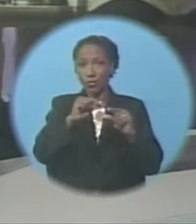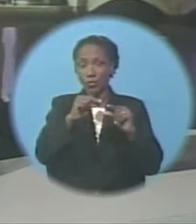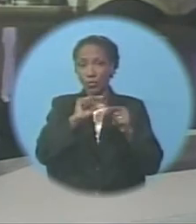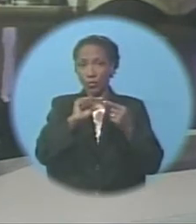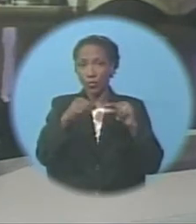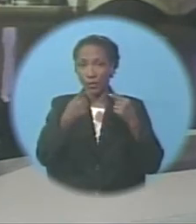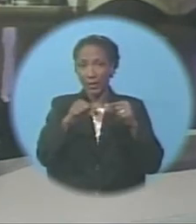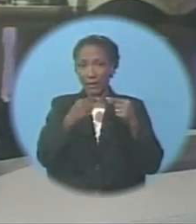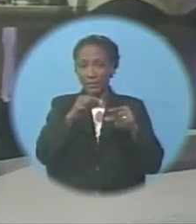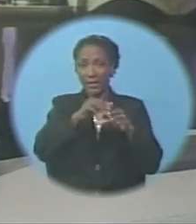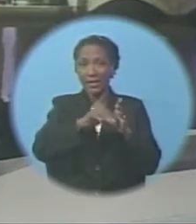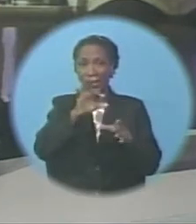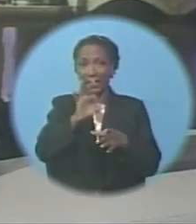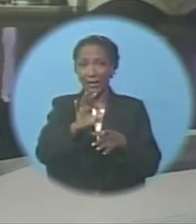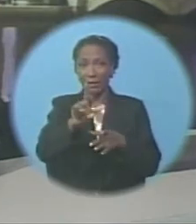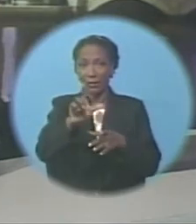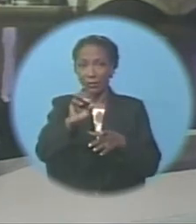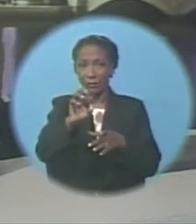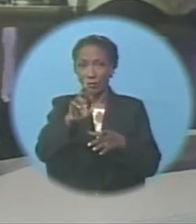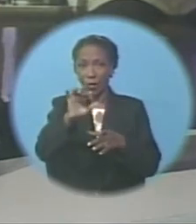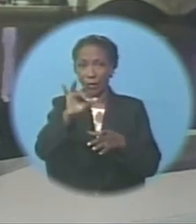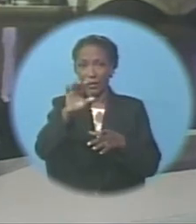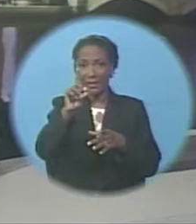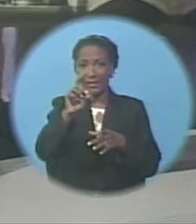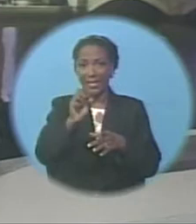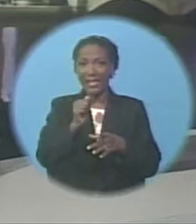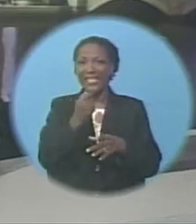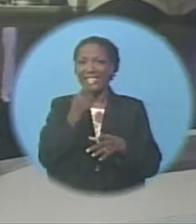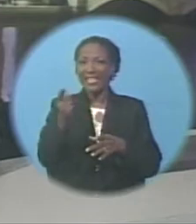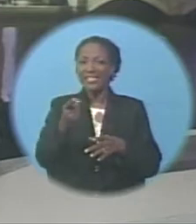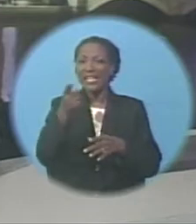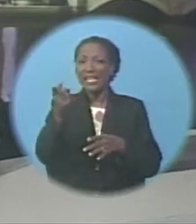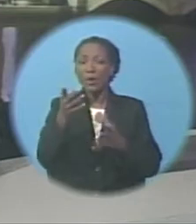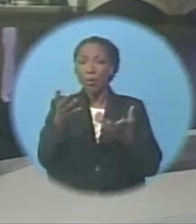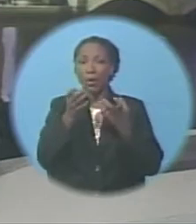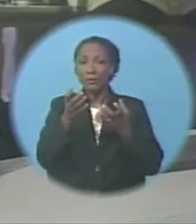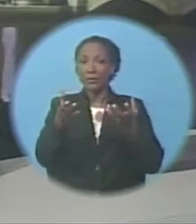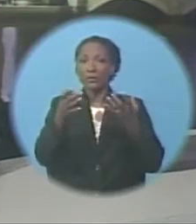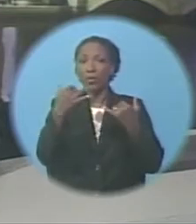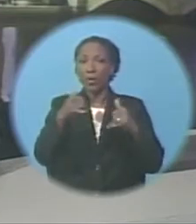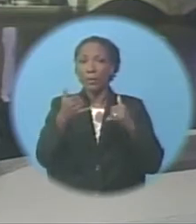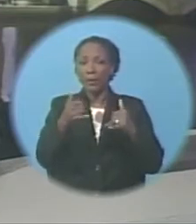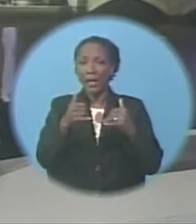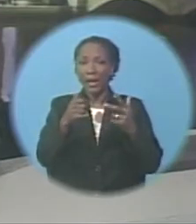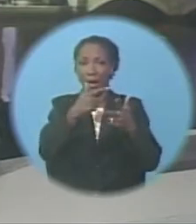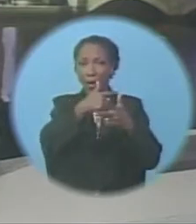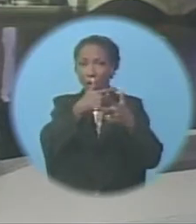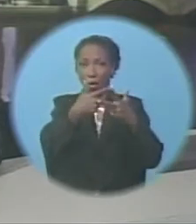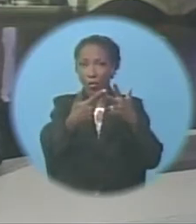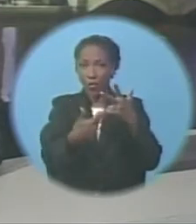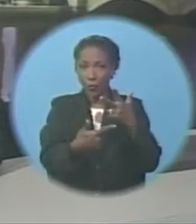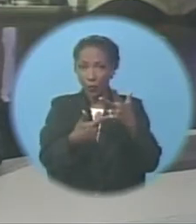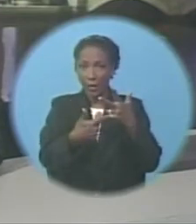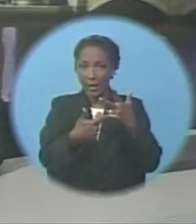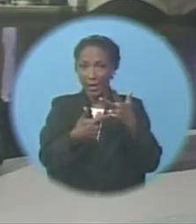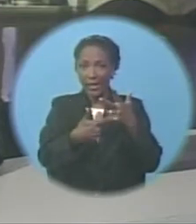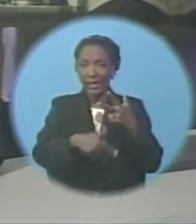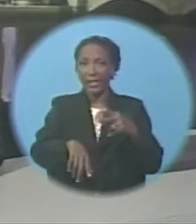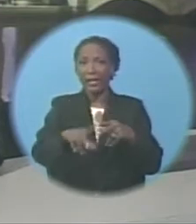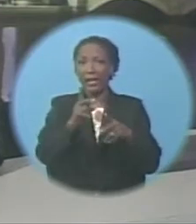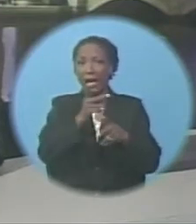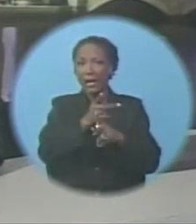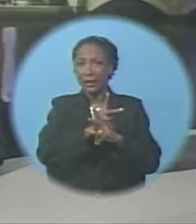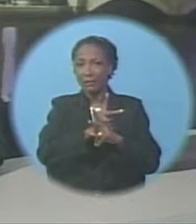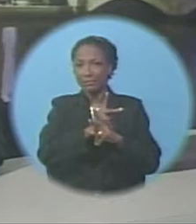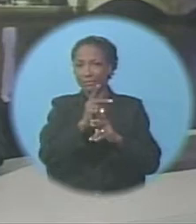play all 3 versions of cricket for the Windies. Brathwaite is the newly appointed T20 skipper. He was dropped from the test lineup